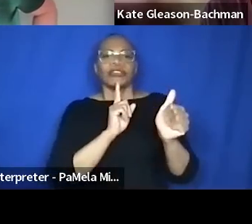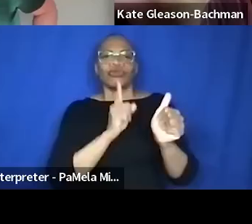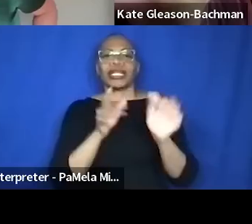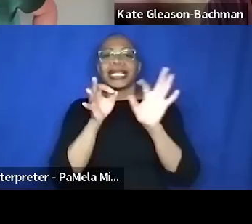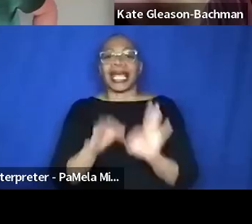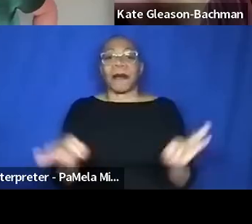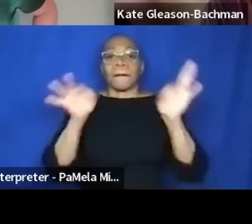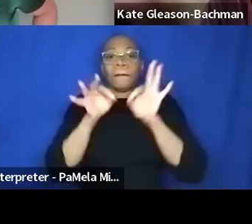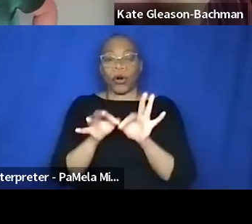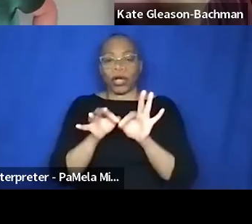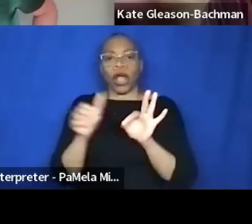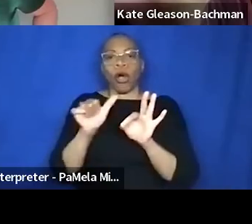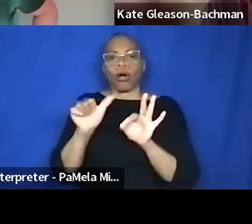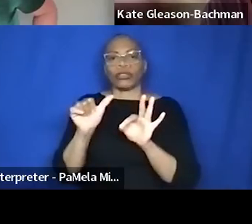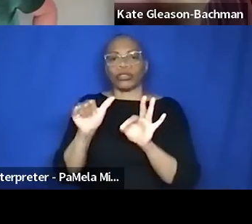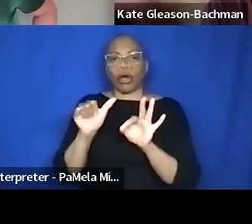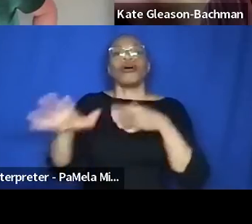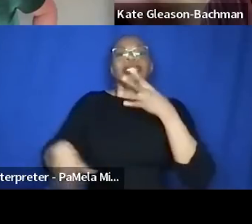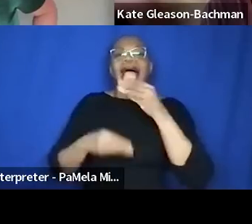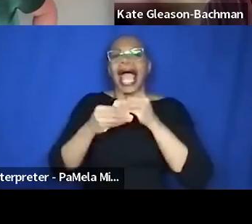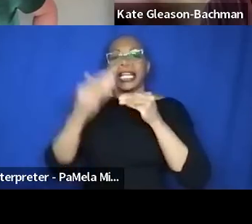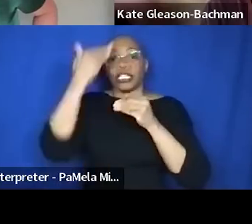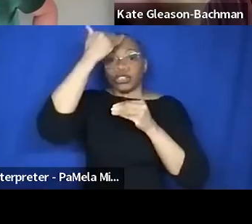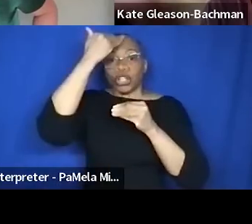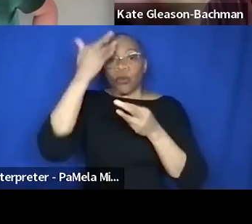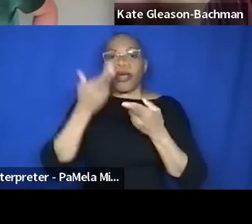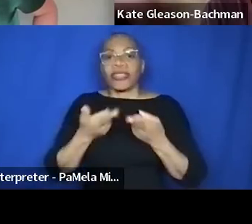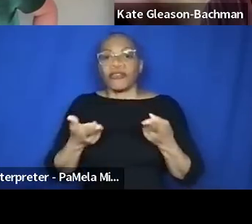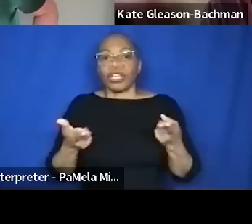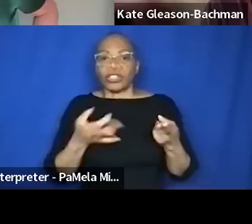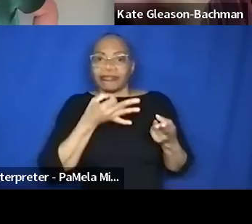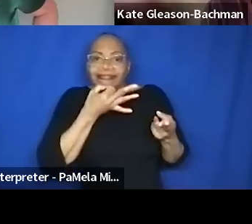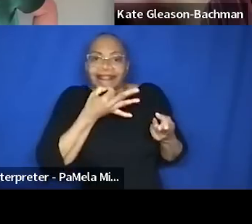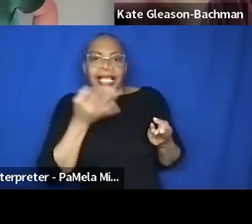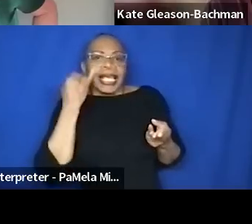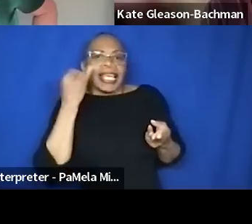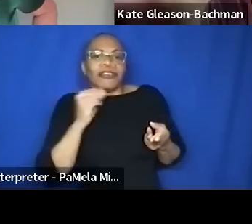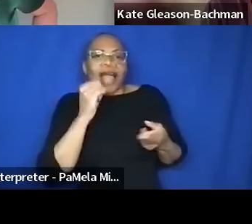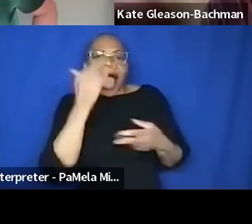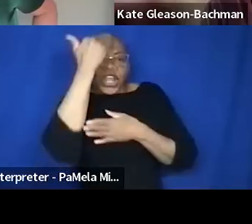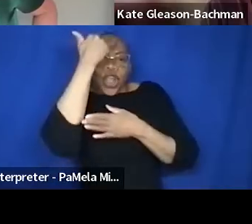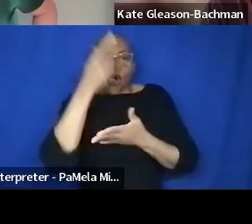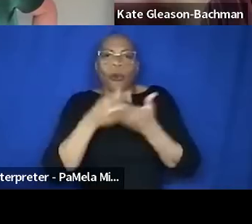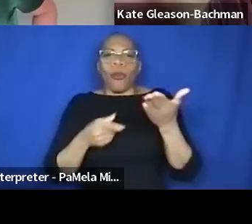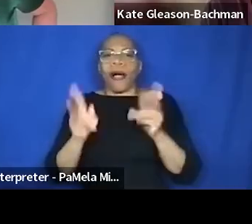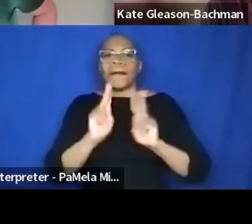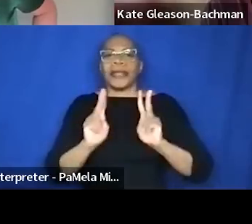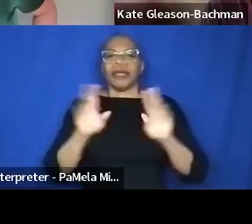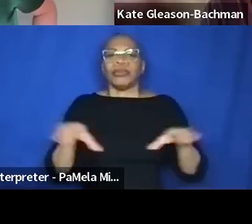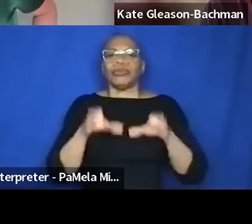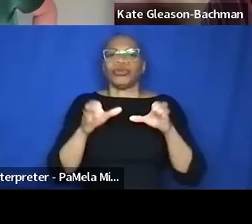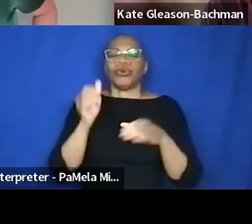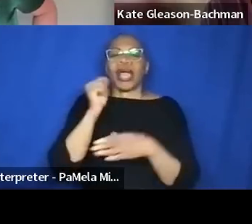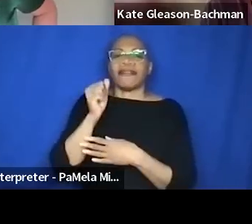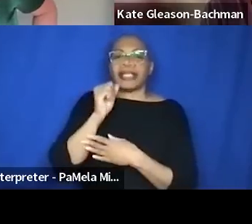another thing to add on to that is knowing the resources nearby. Just in case you don't know their routine, you can always see like what shelters are